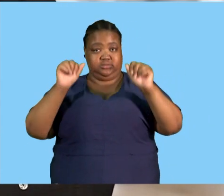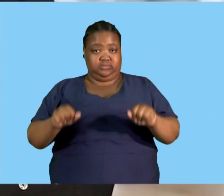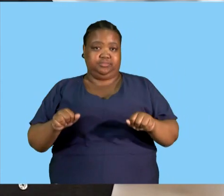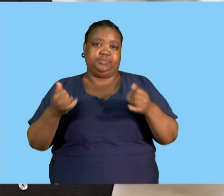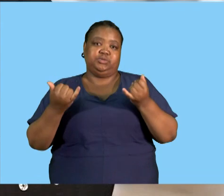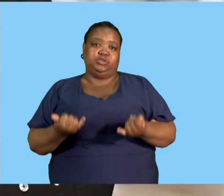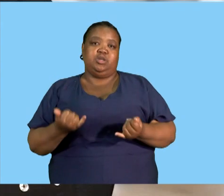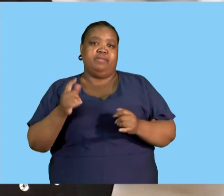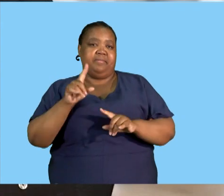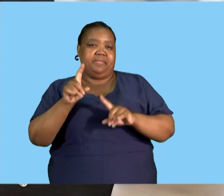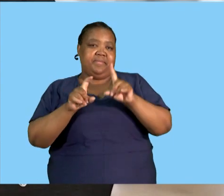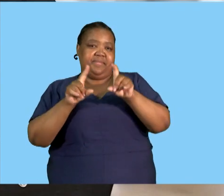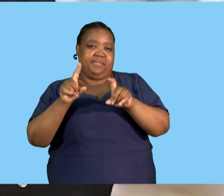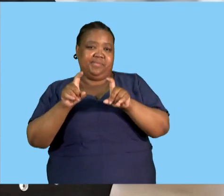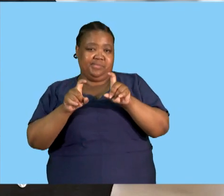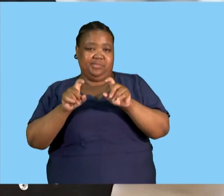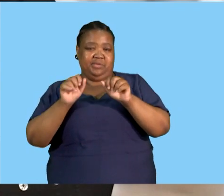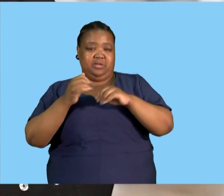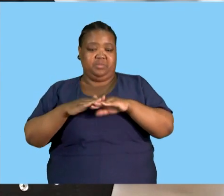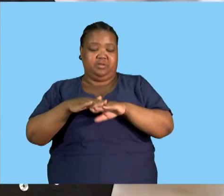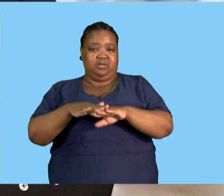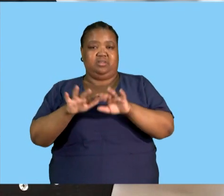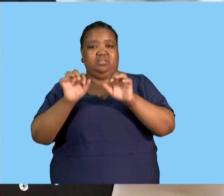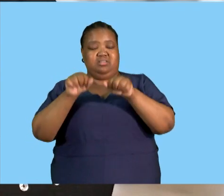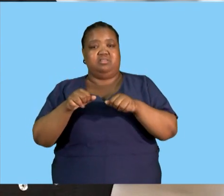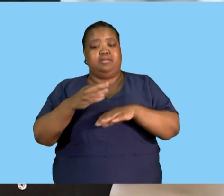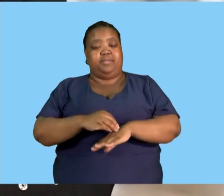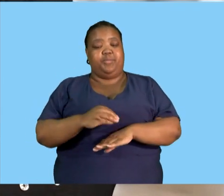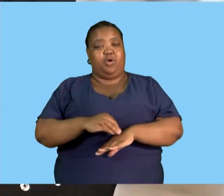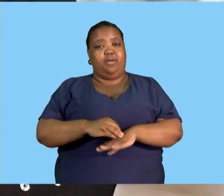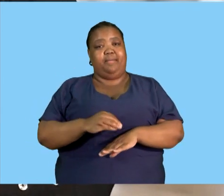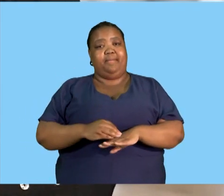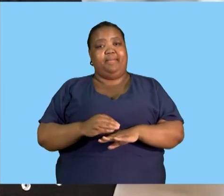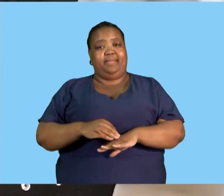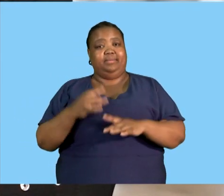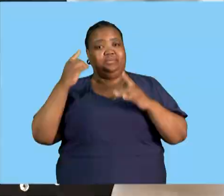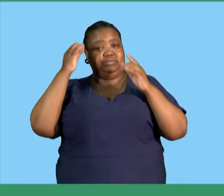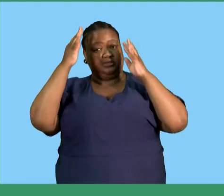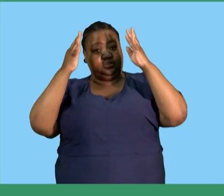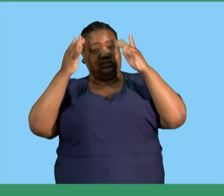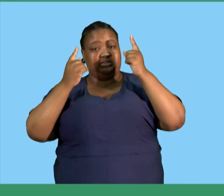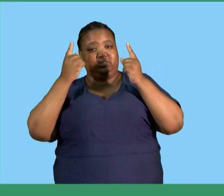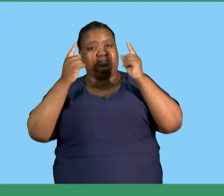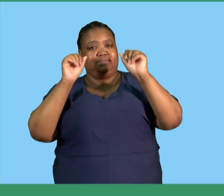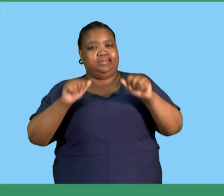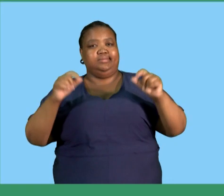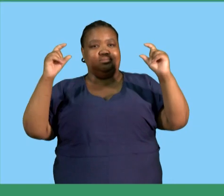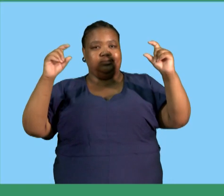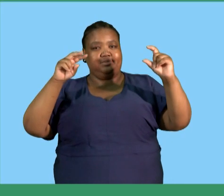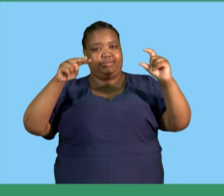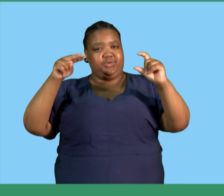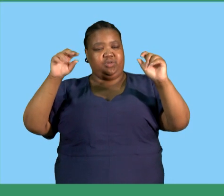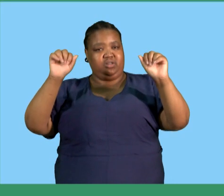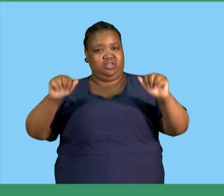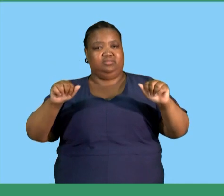the application questions under that same topic, problem solving and creative thinking. So we're going to read the scenario here. It says,